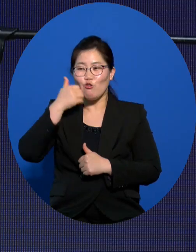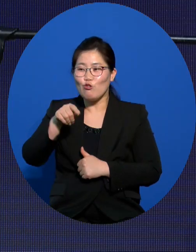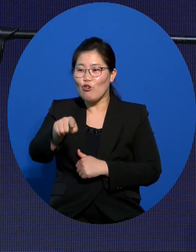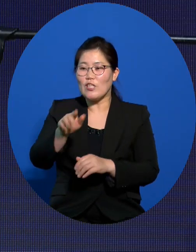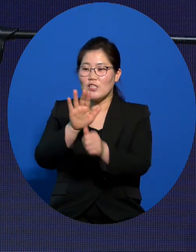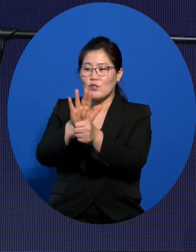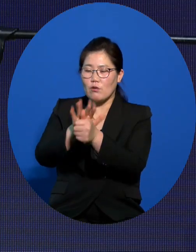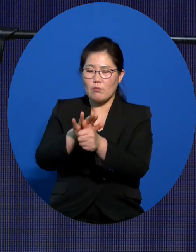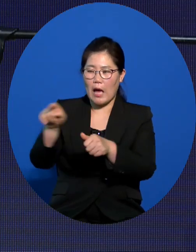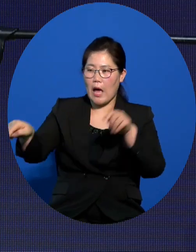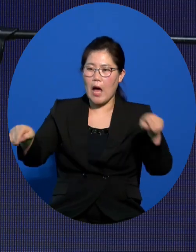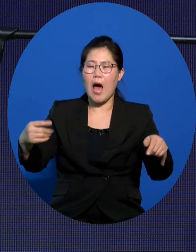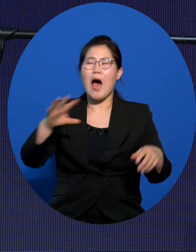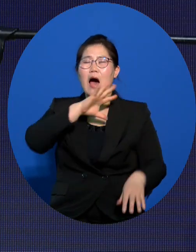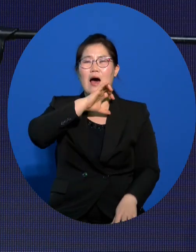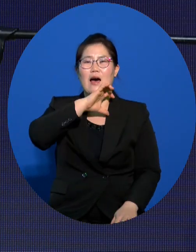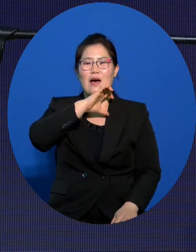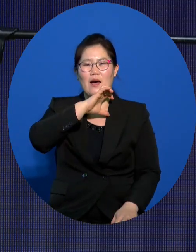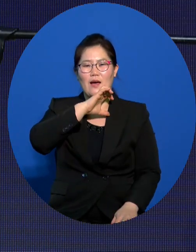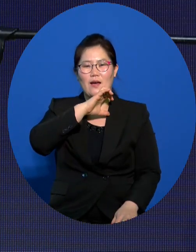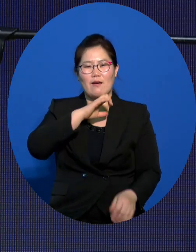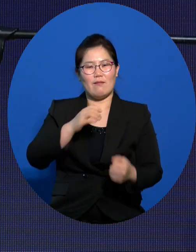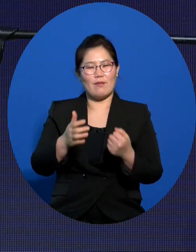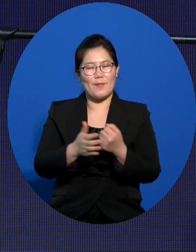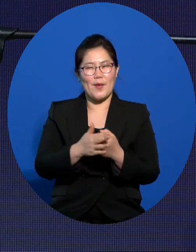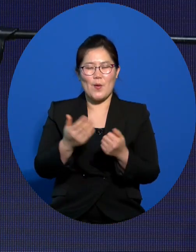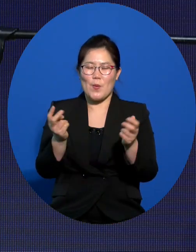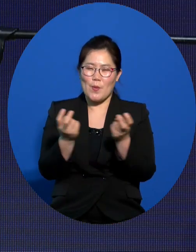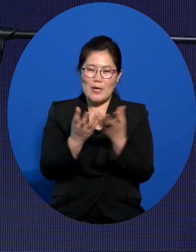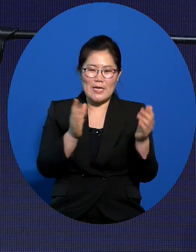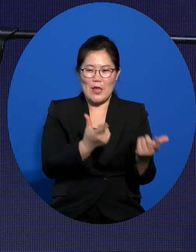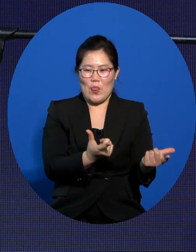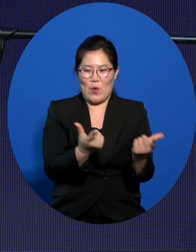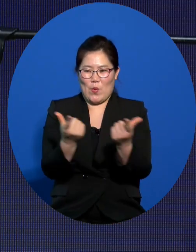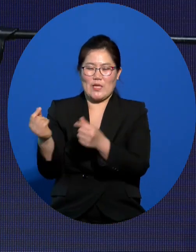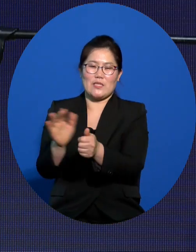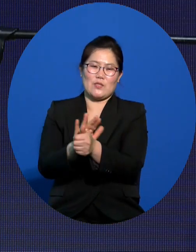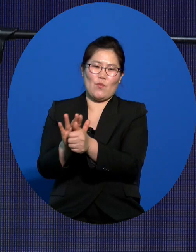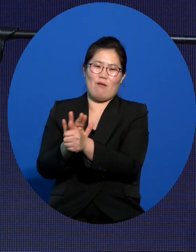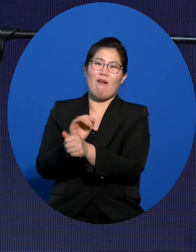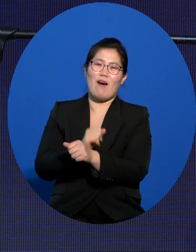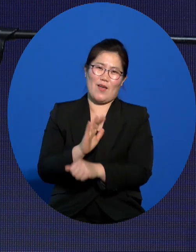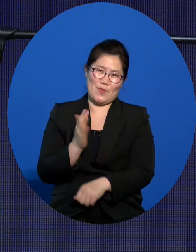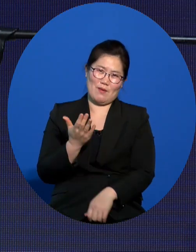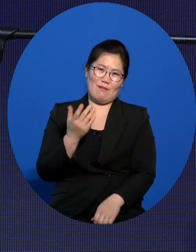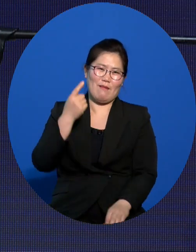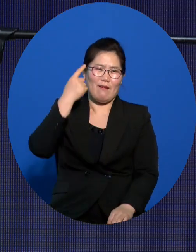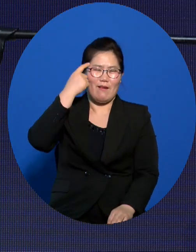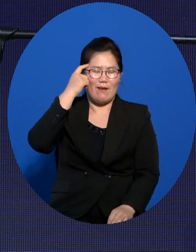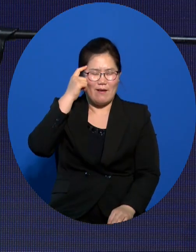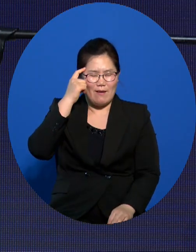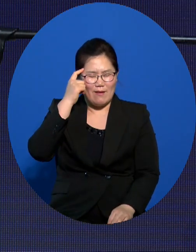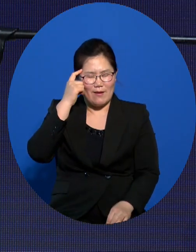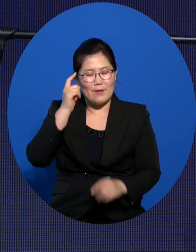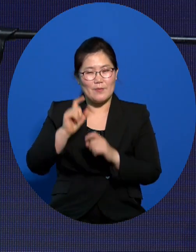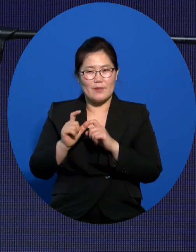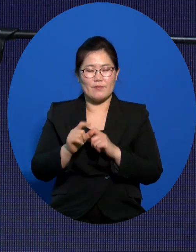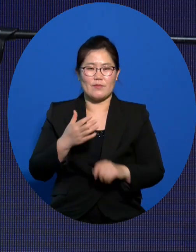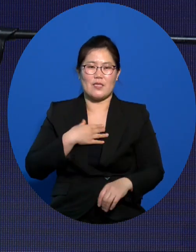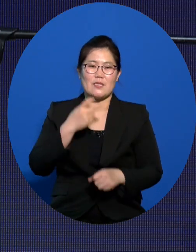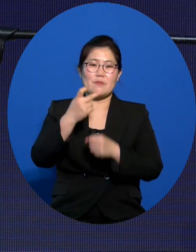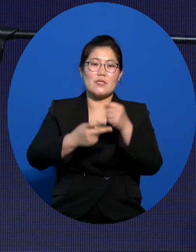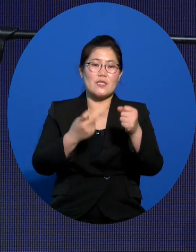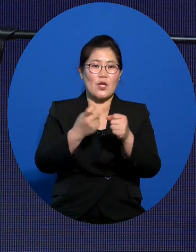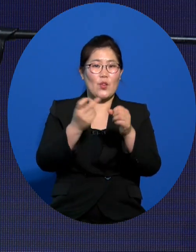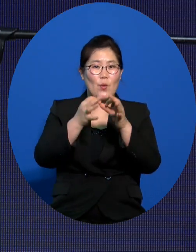there are conflicts of interest. There are different organizations, A, B, and C, and the working level officials, they